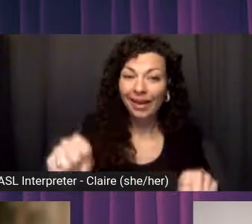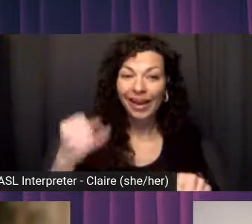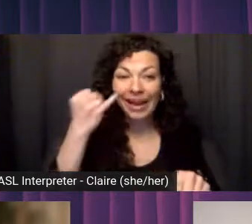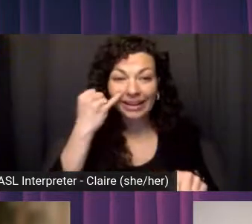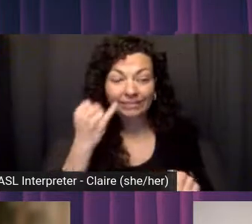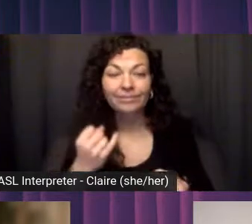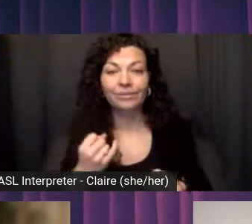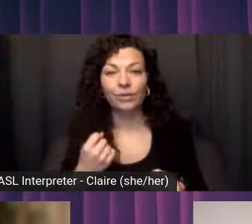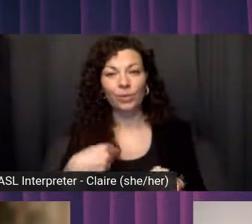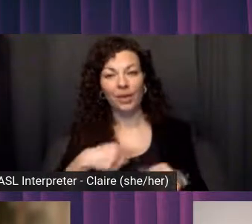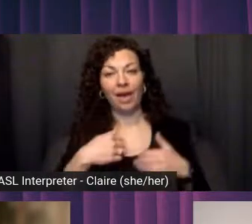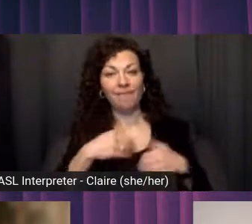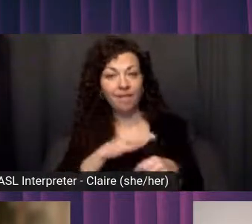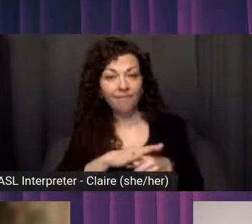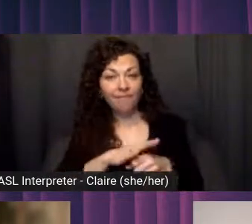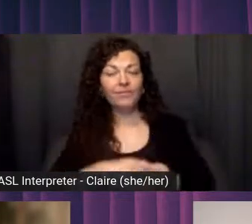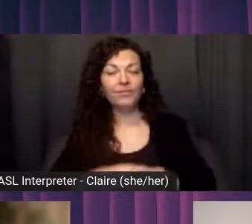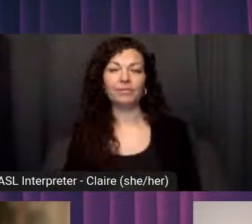a critical issue, and